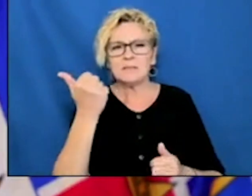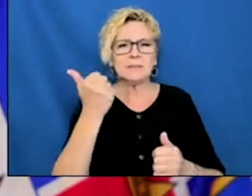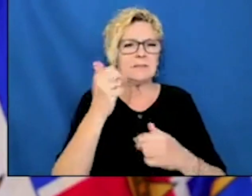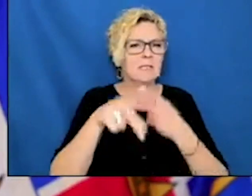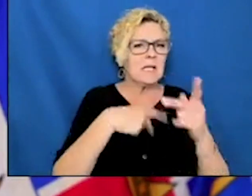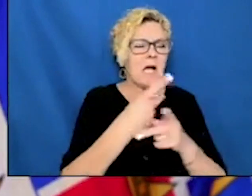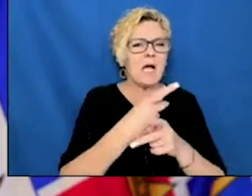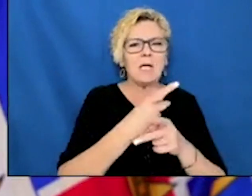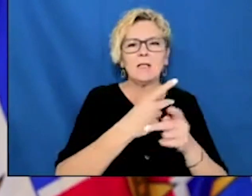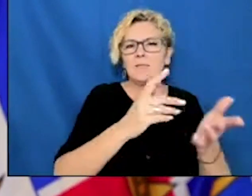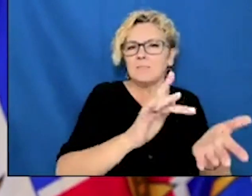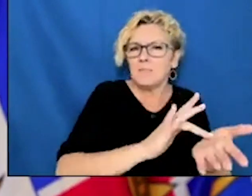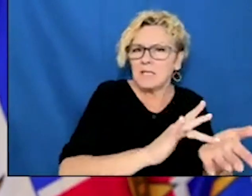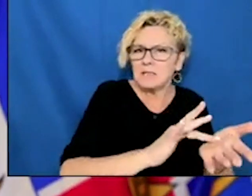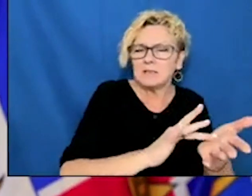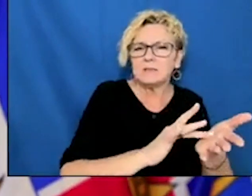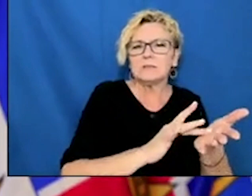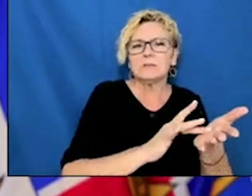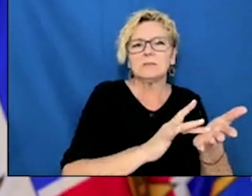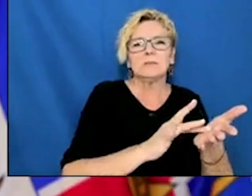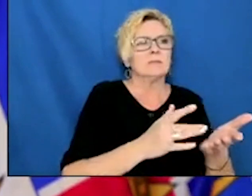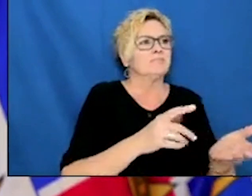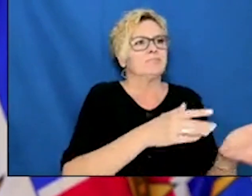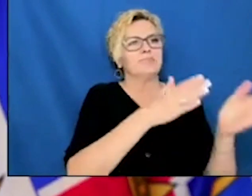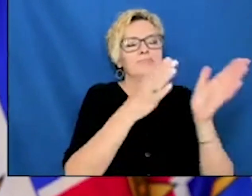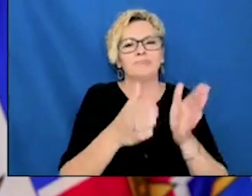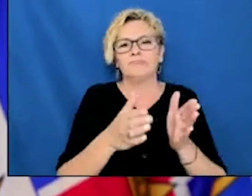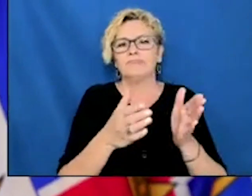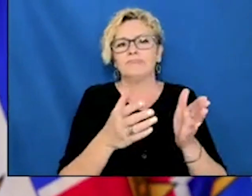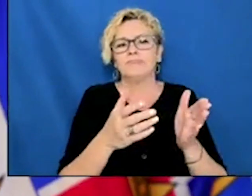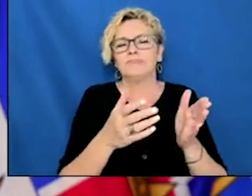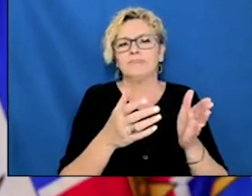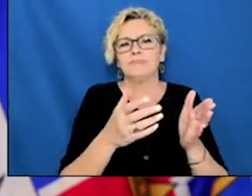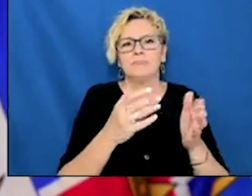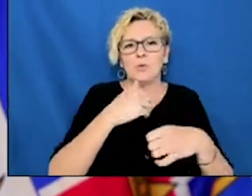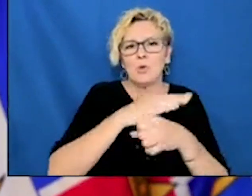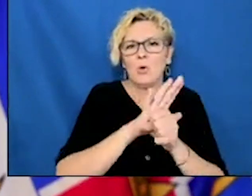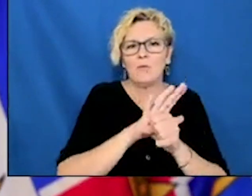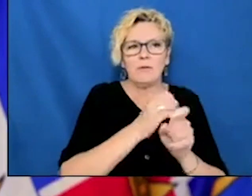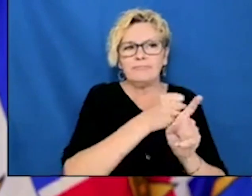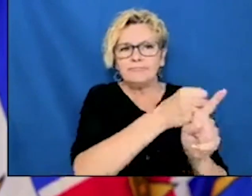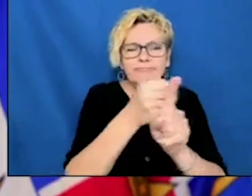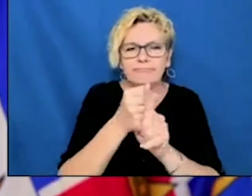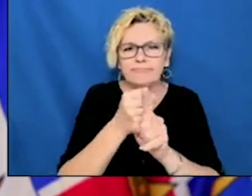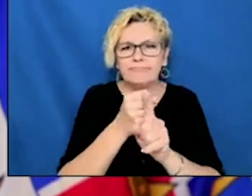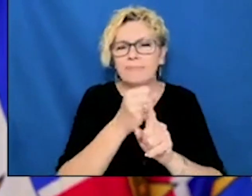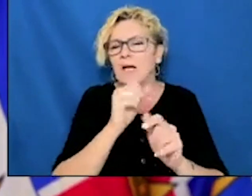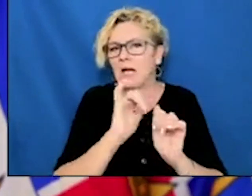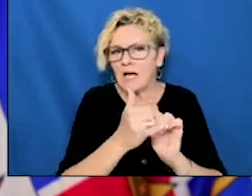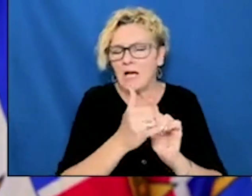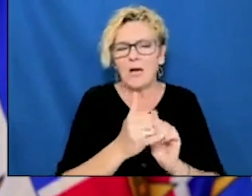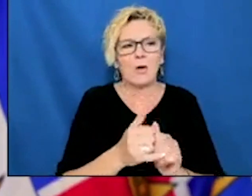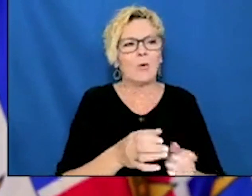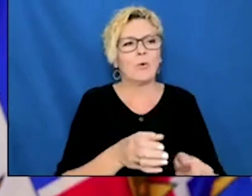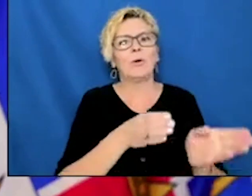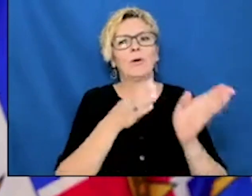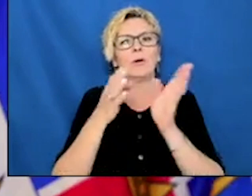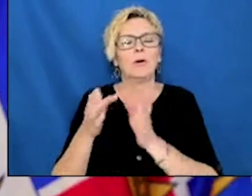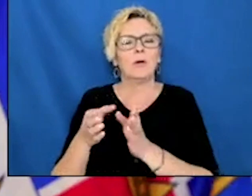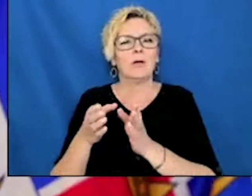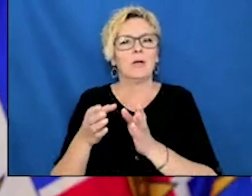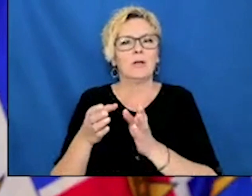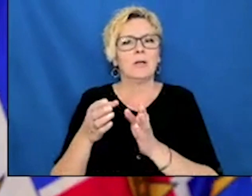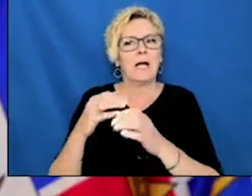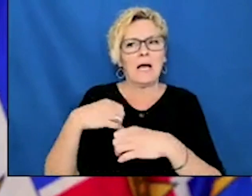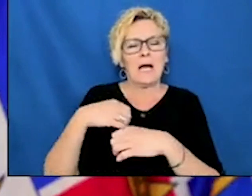the pandemic other than the COVID-19. We've looked at schools, we've looked at the unintended